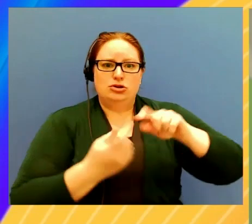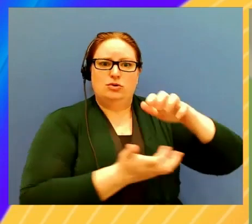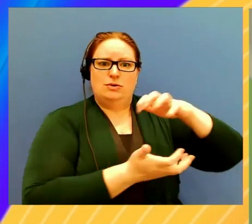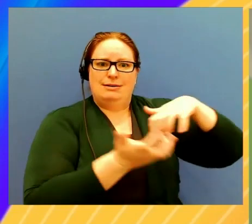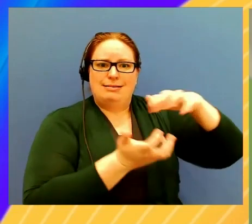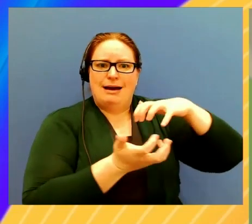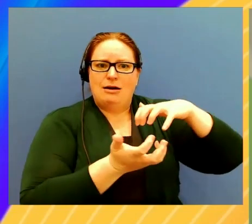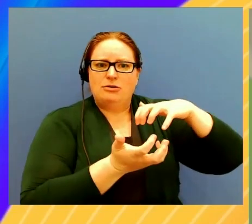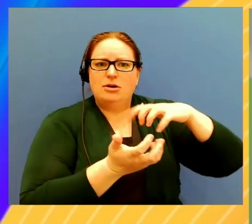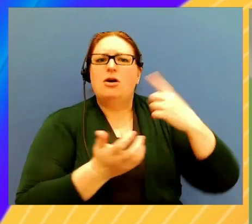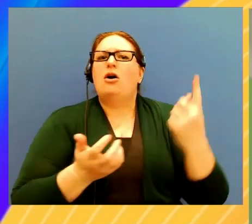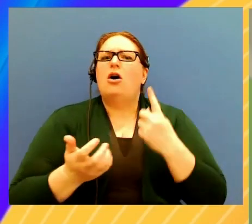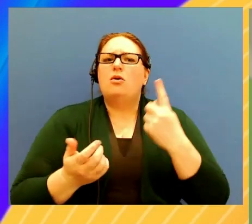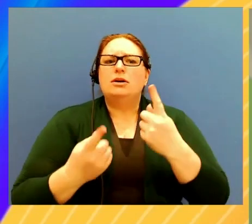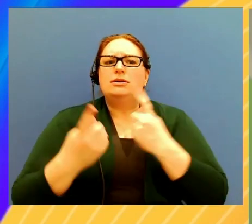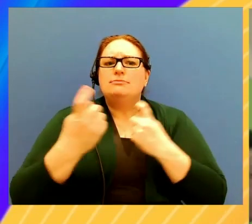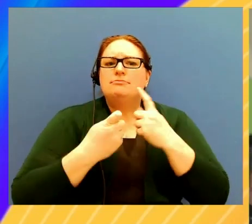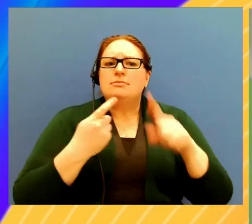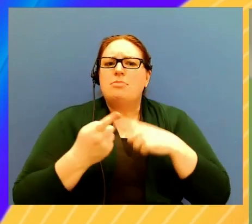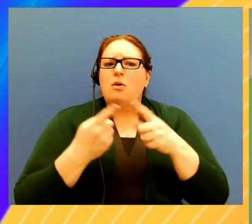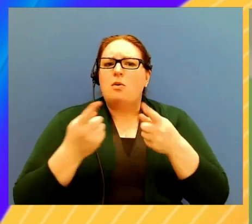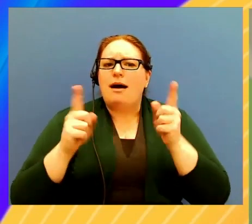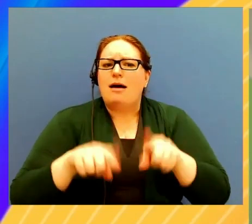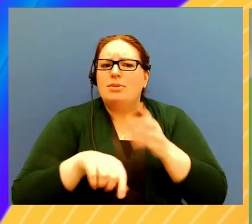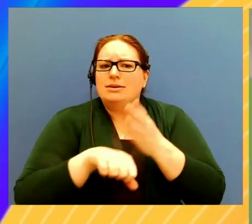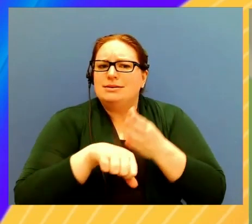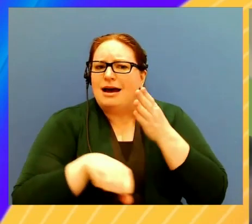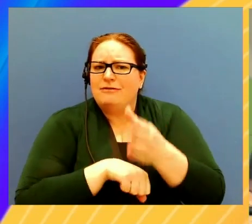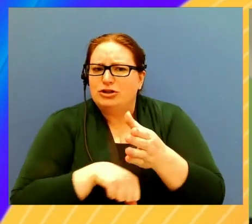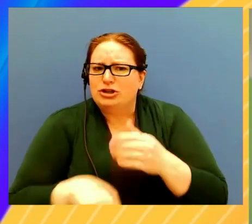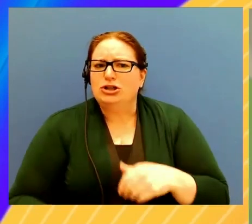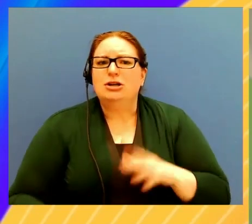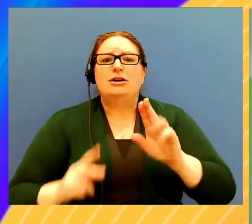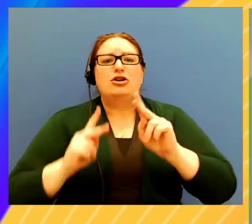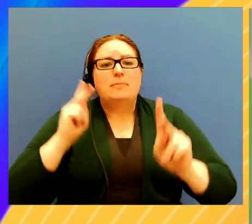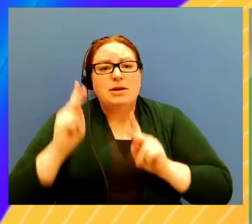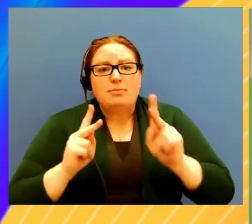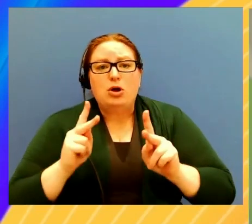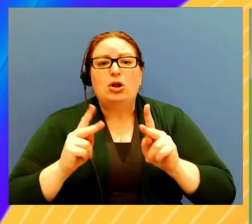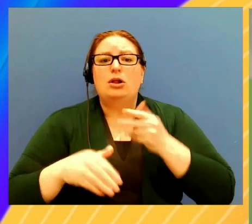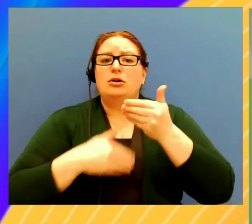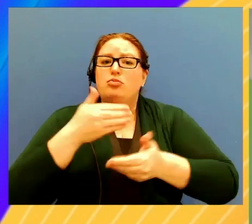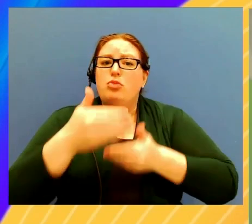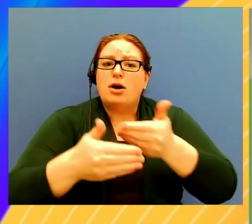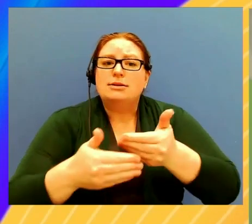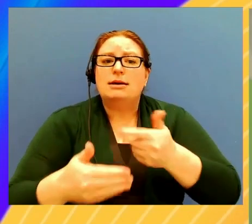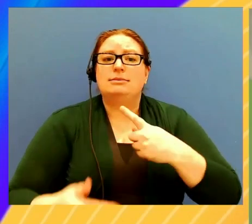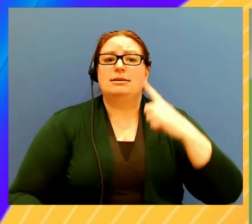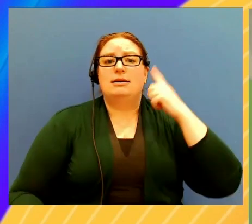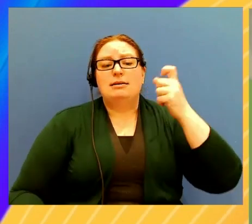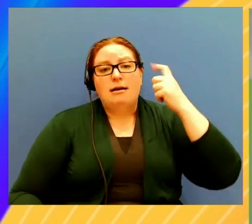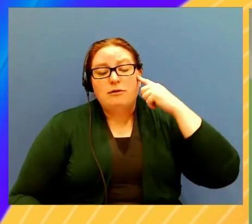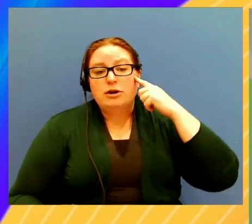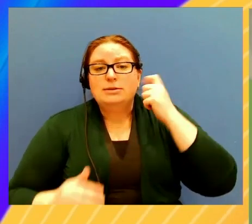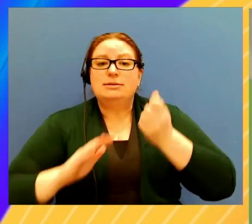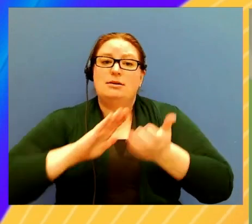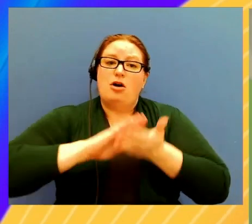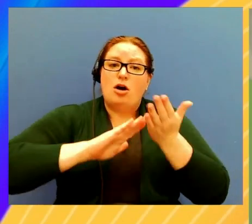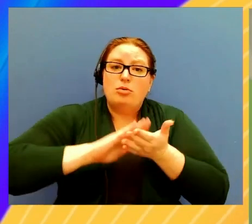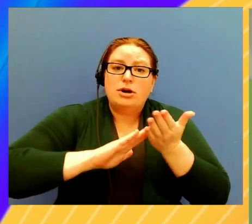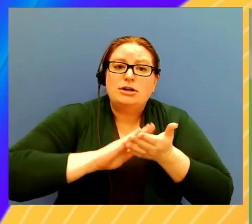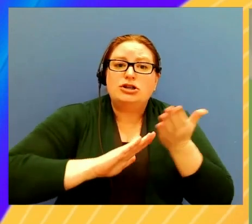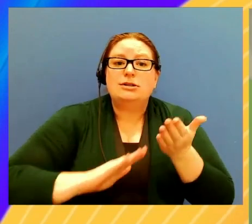what happens after. Your people, your process, your governance, your operations, all those things that need